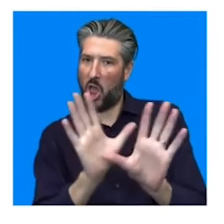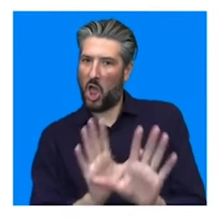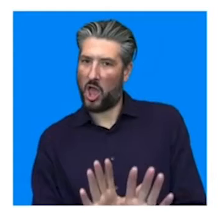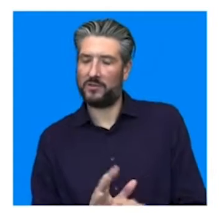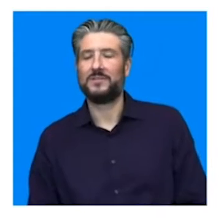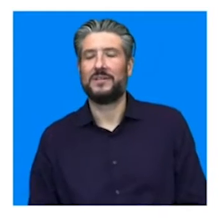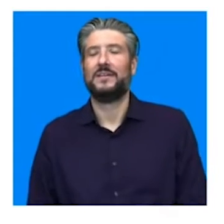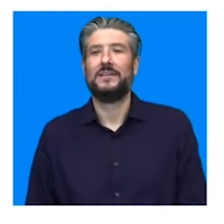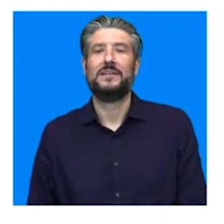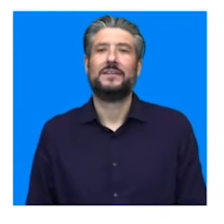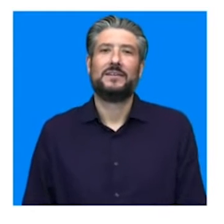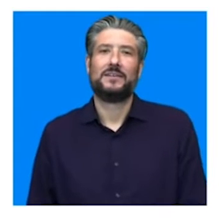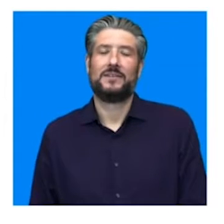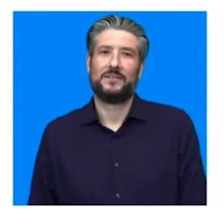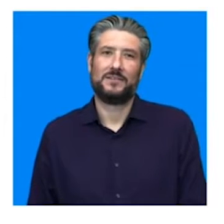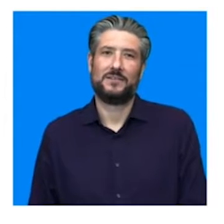thing, none of the people